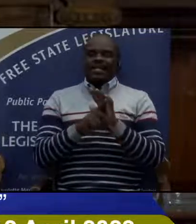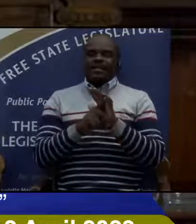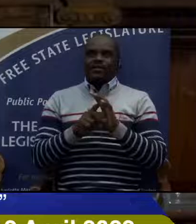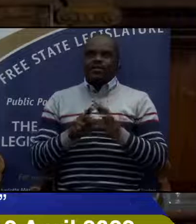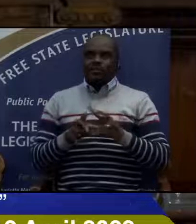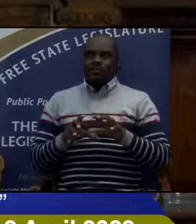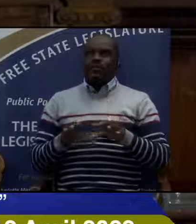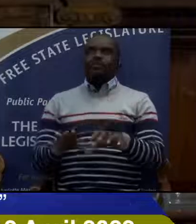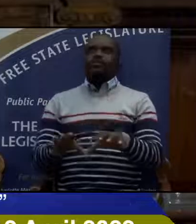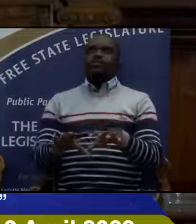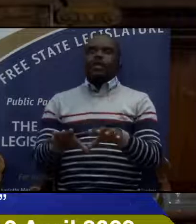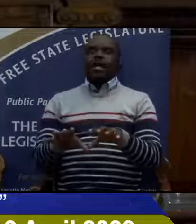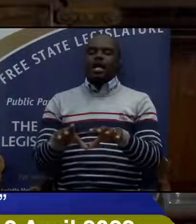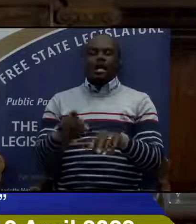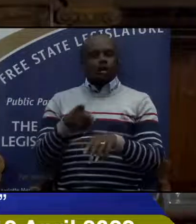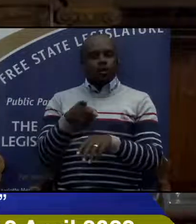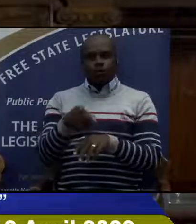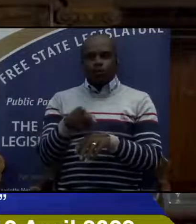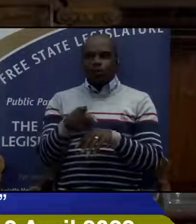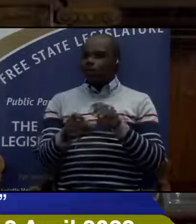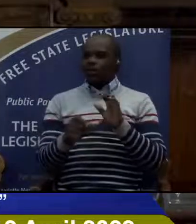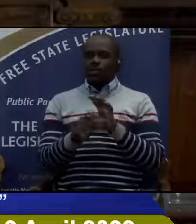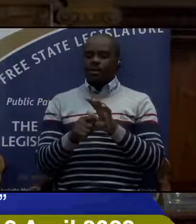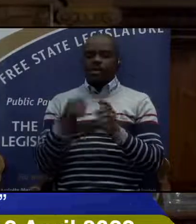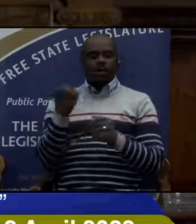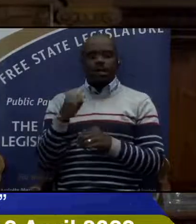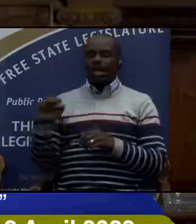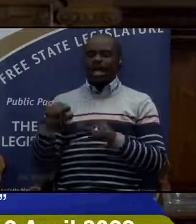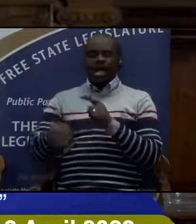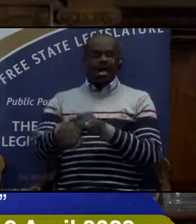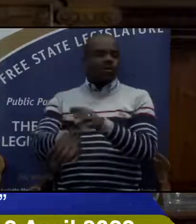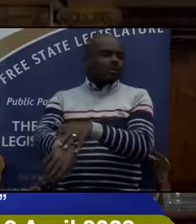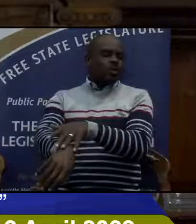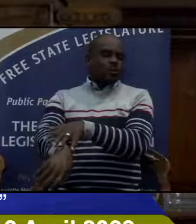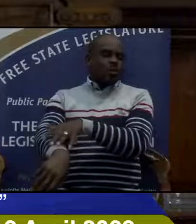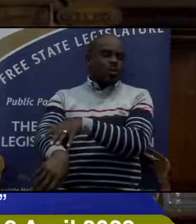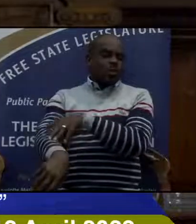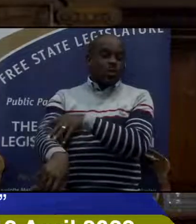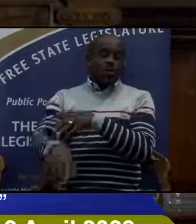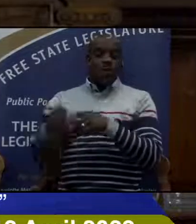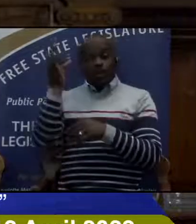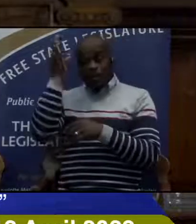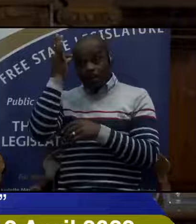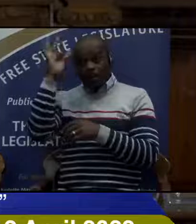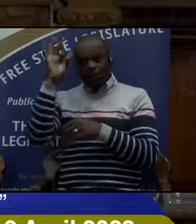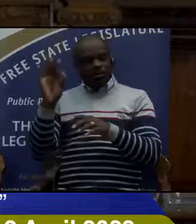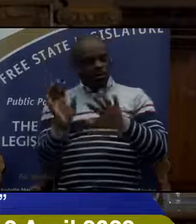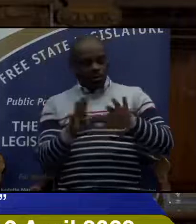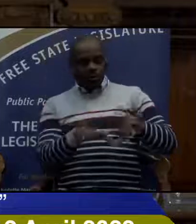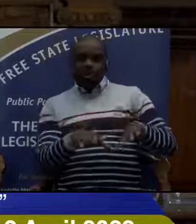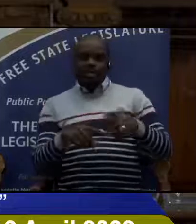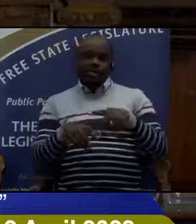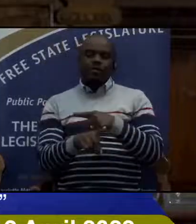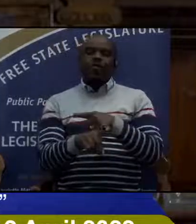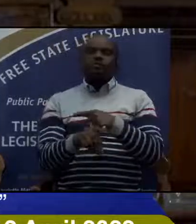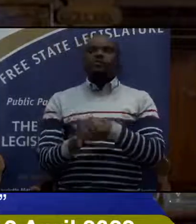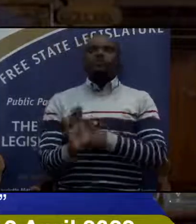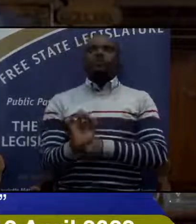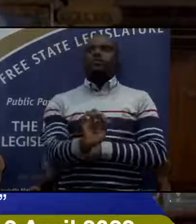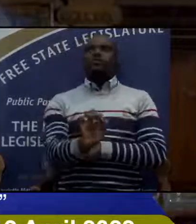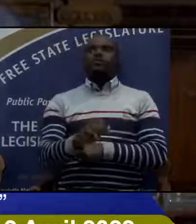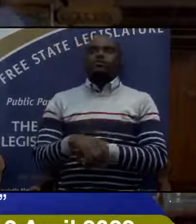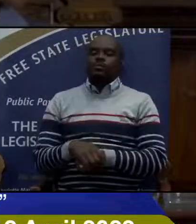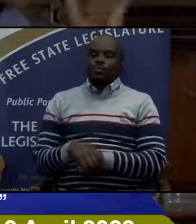necessary. For too long, government has neglected infrastructure. But here's a catch, Speaker. These engineers